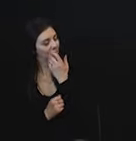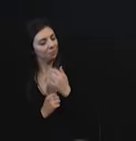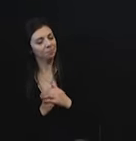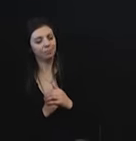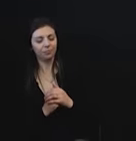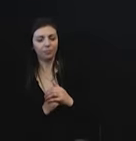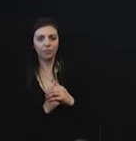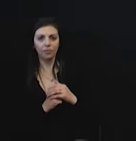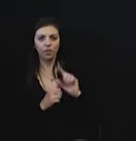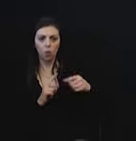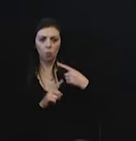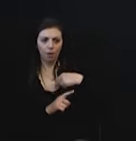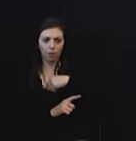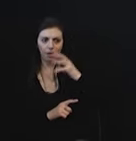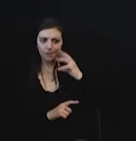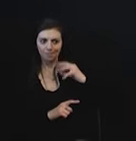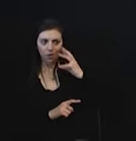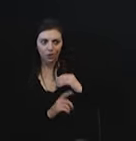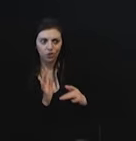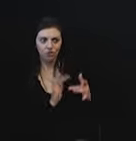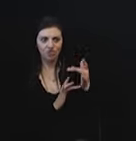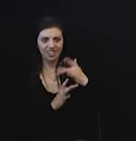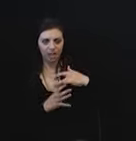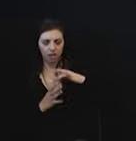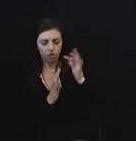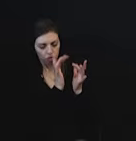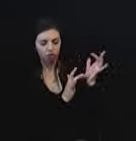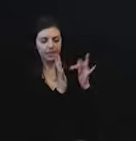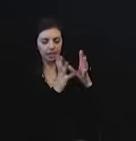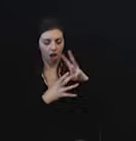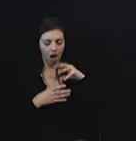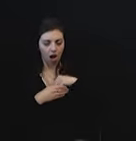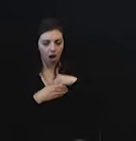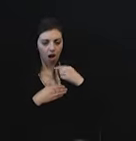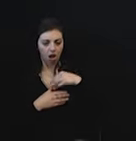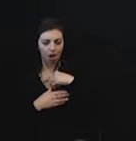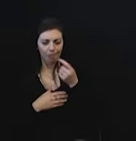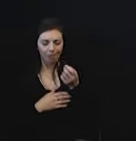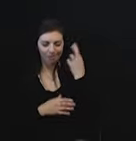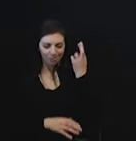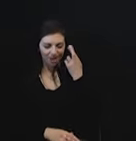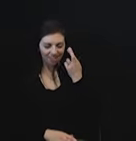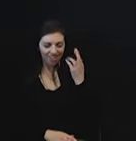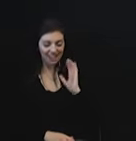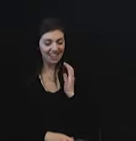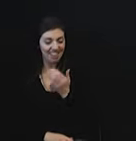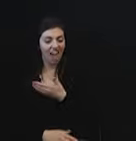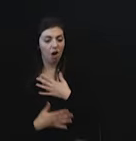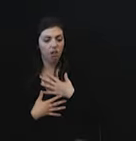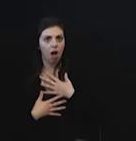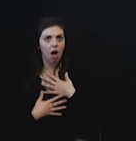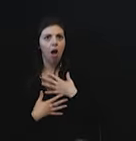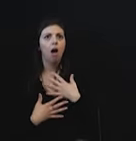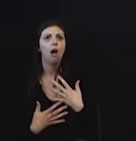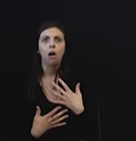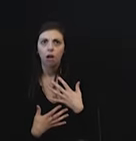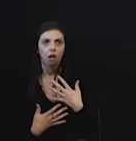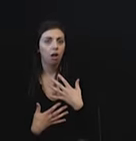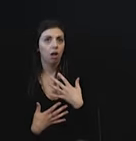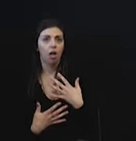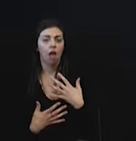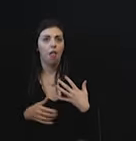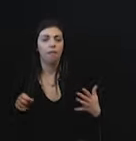of Jesus, we realize that our breath is taken away and that the full presence and full transformation of